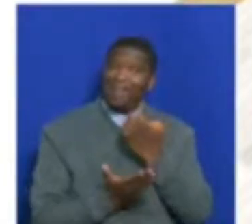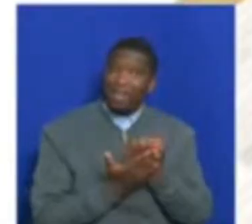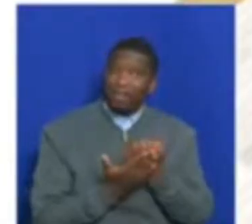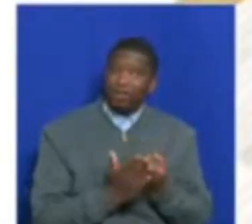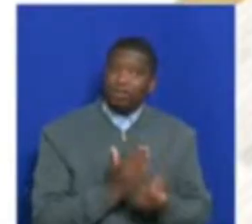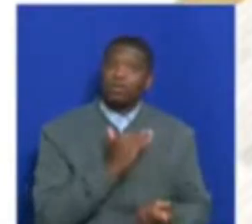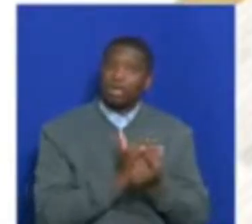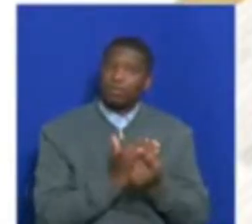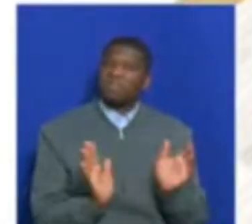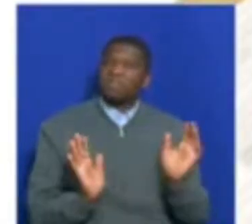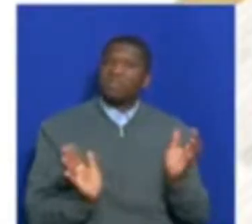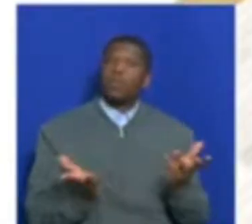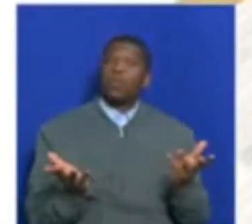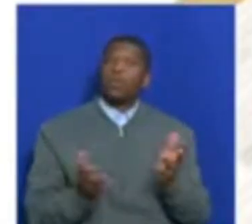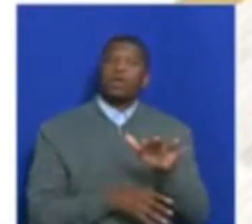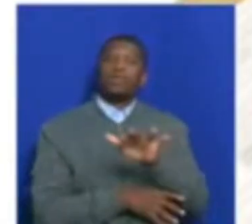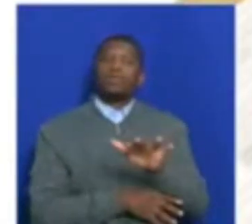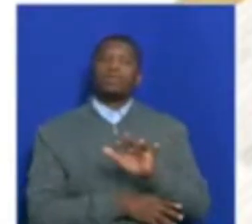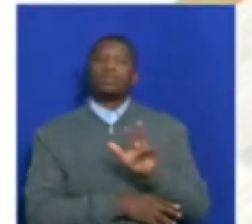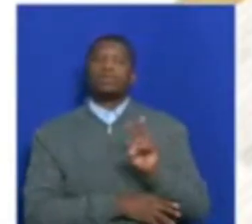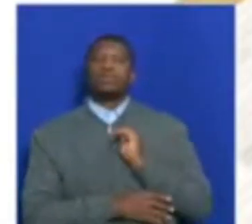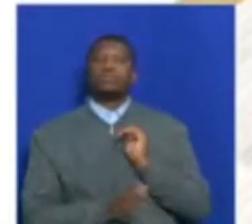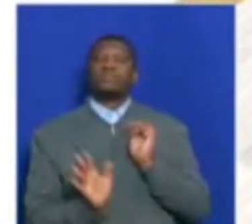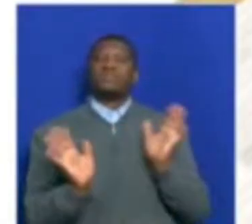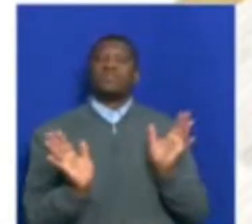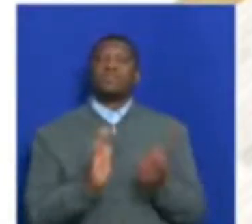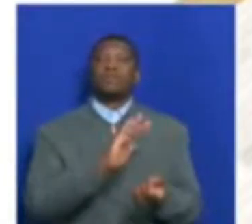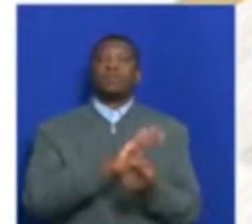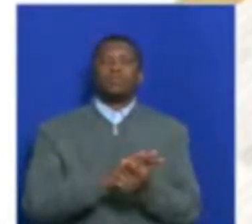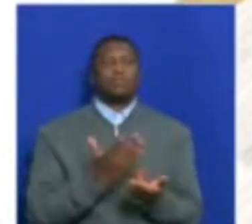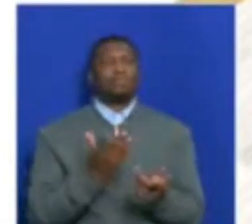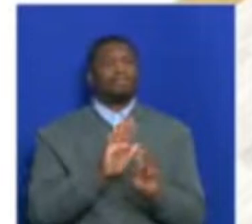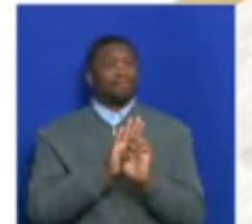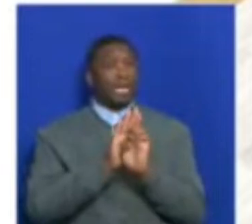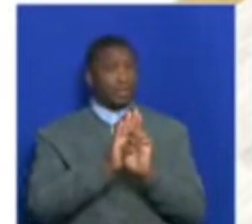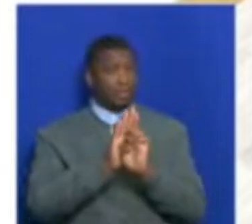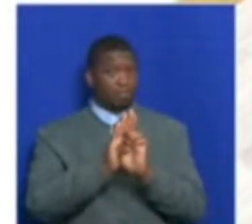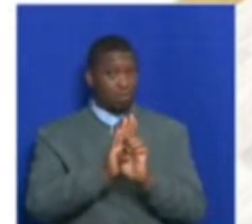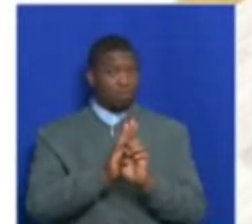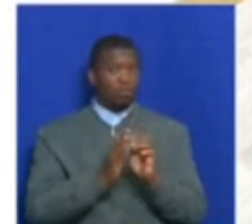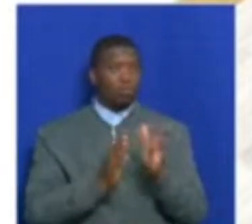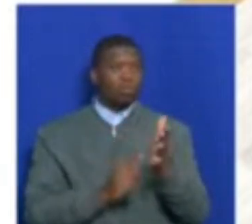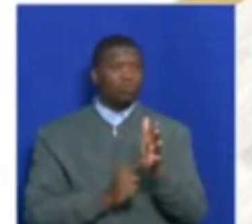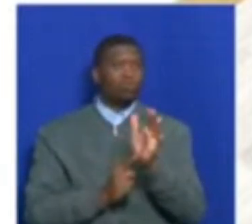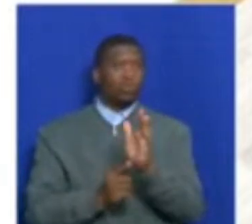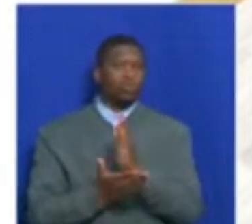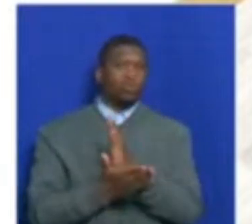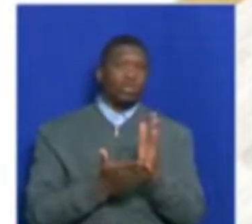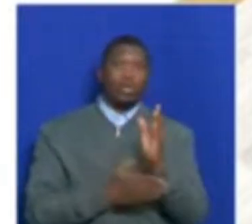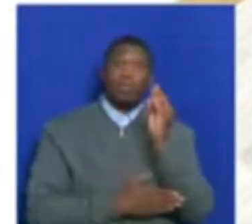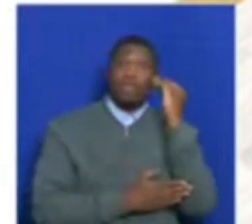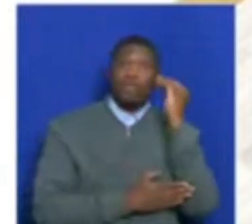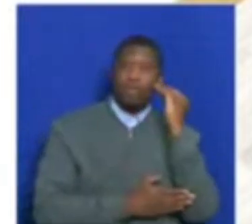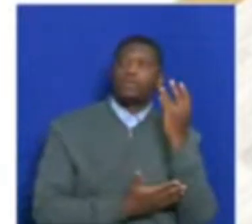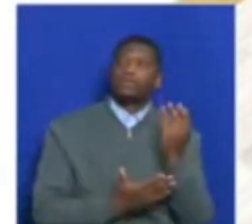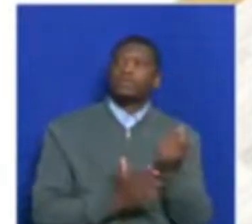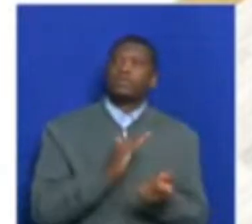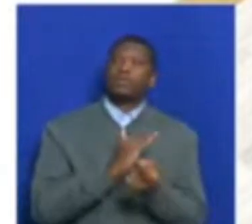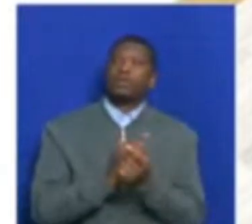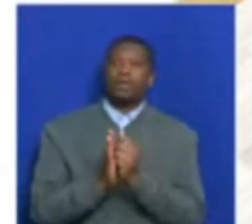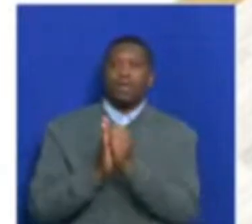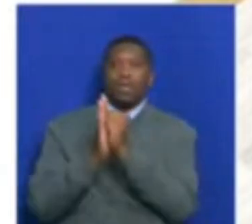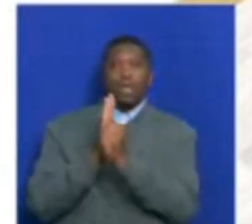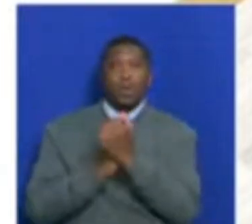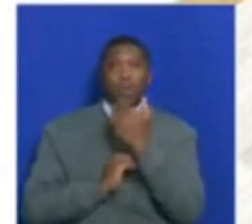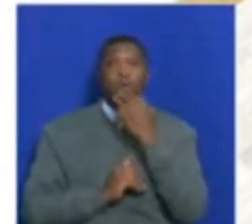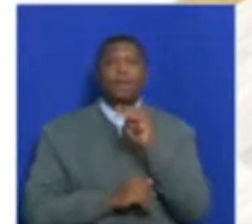KwaZulu-Natal. By way of illustration, I'll refer in some detail below to the killings of Mr. Bevan Loftus. As